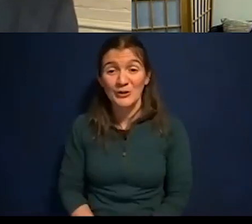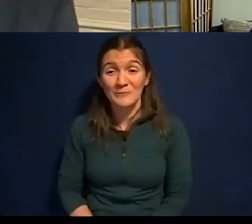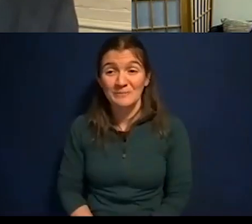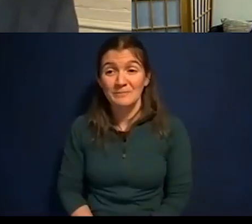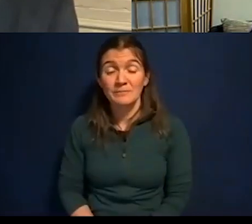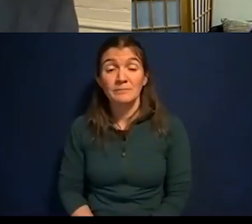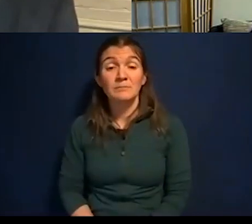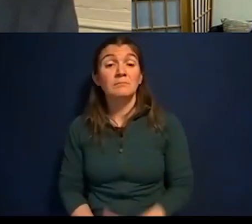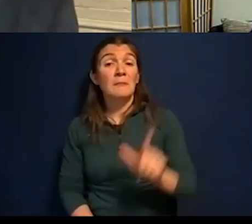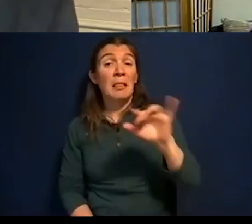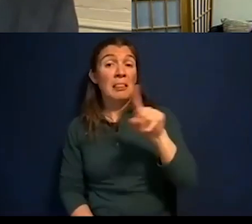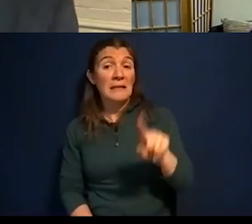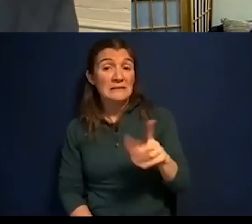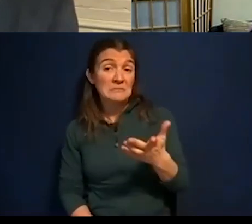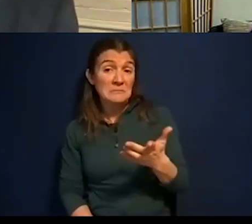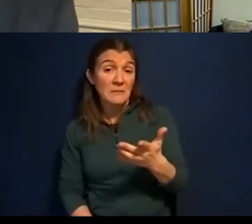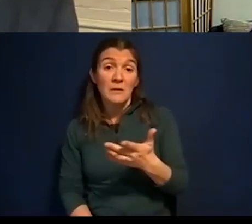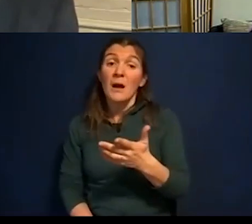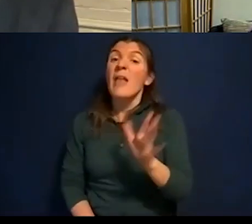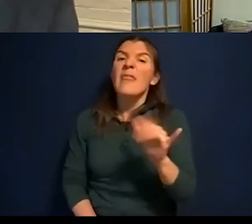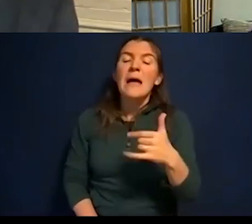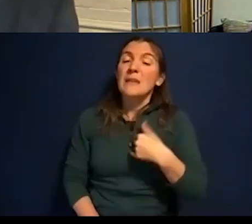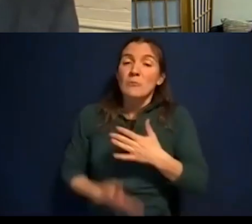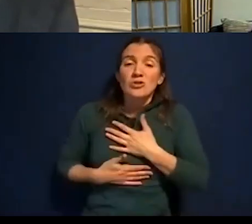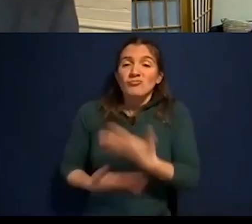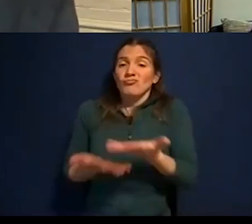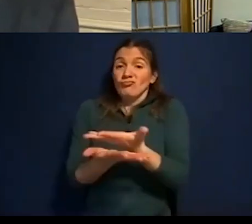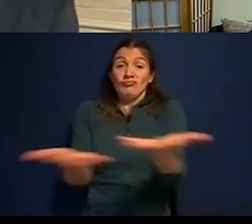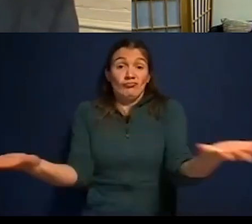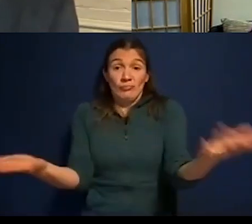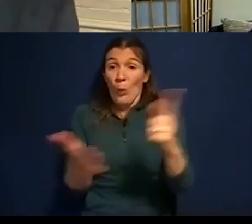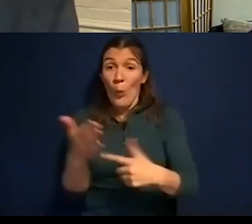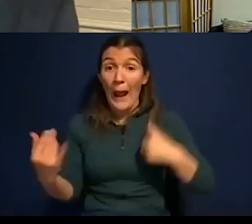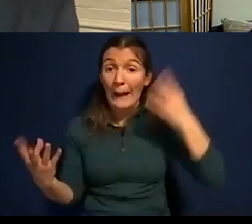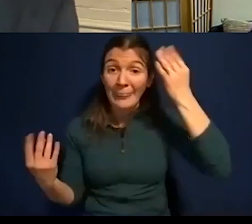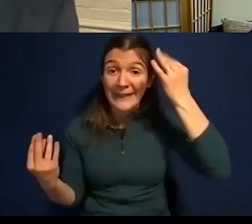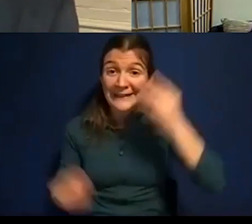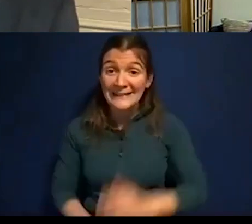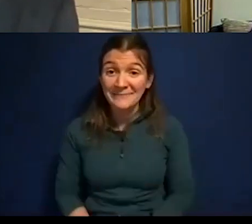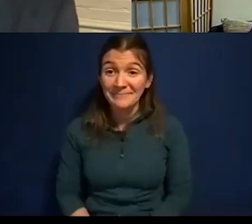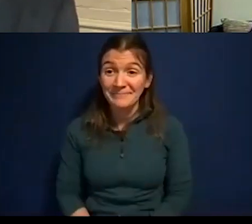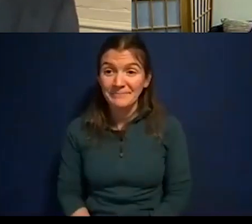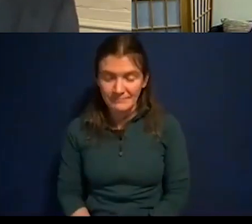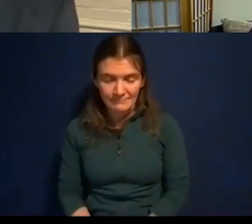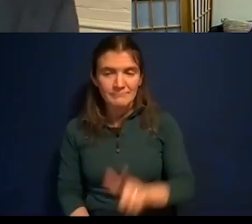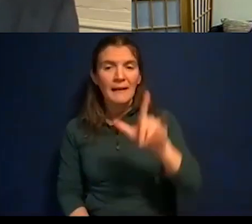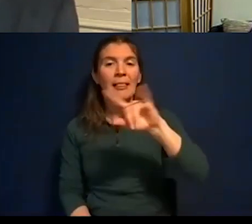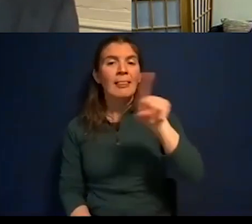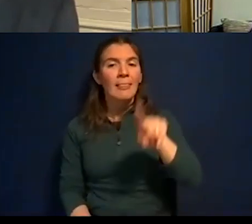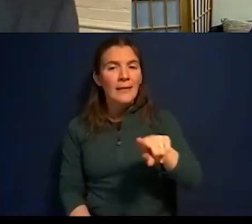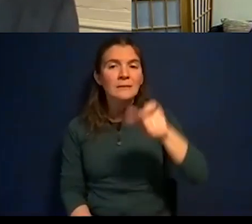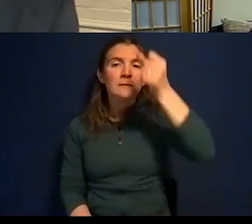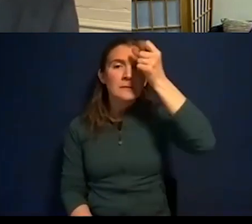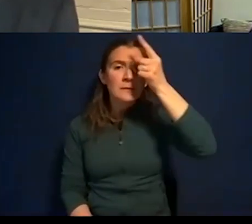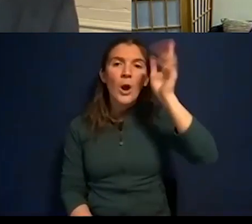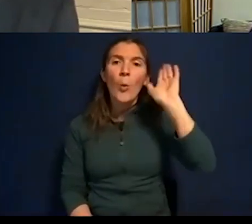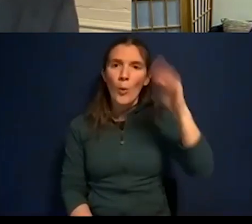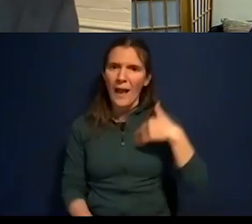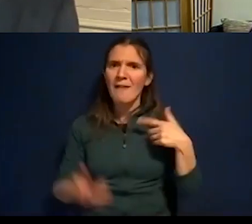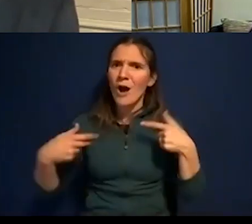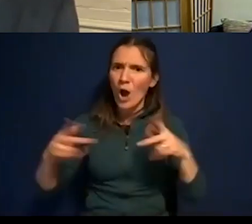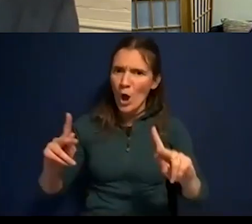Right. That's, but, you know, that is full cards on the table from me. And we would have an